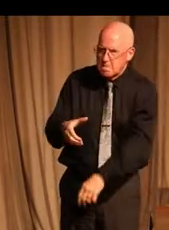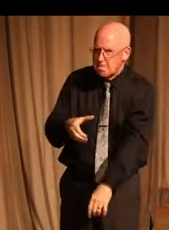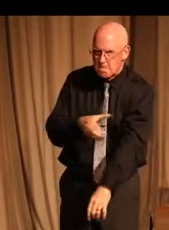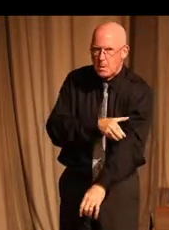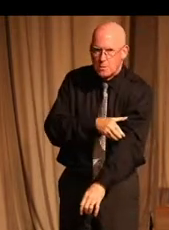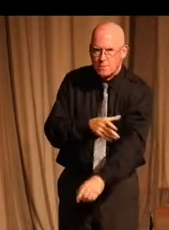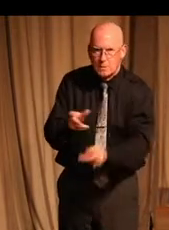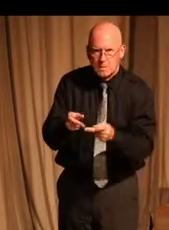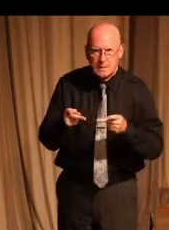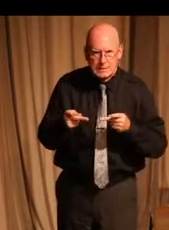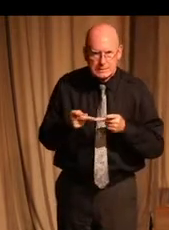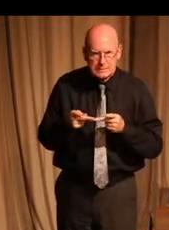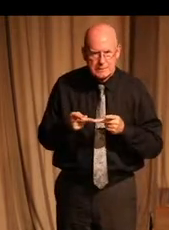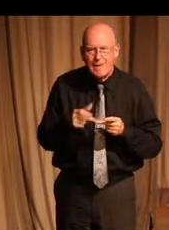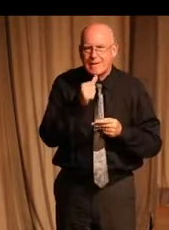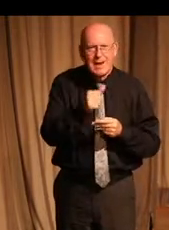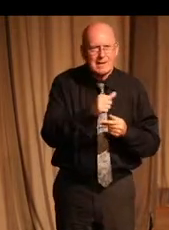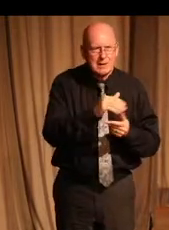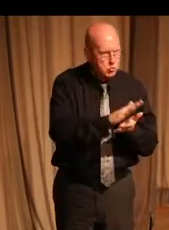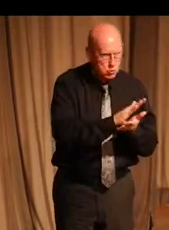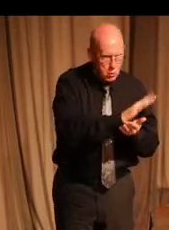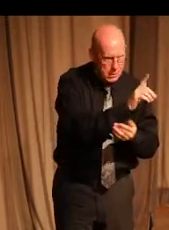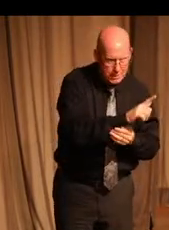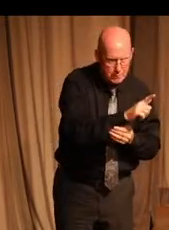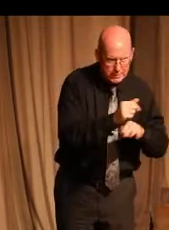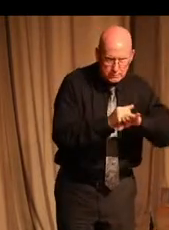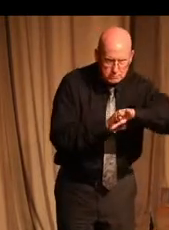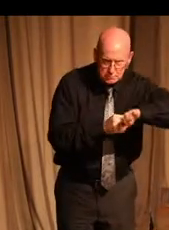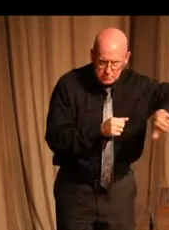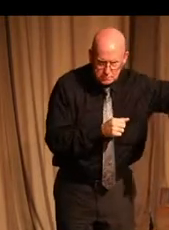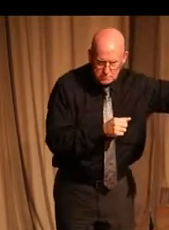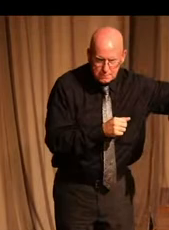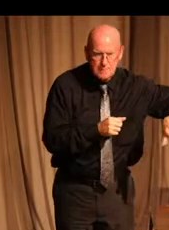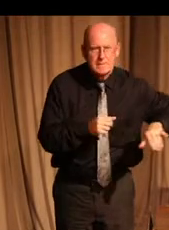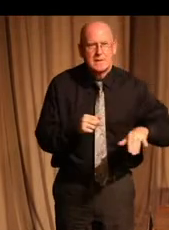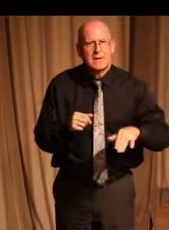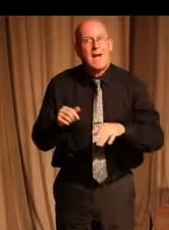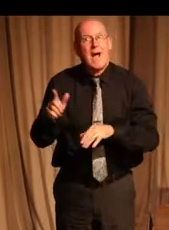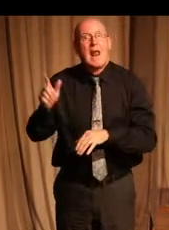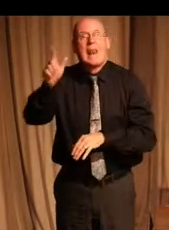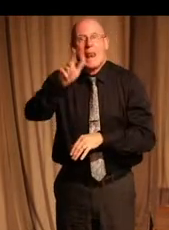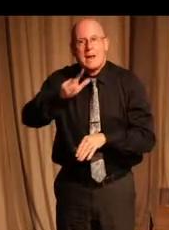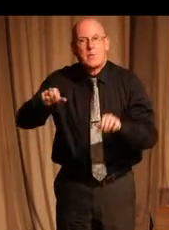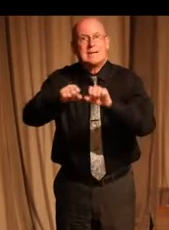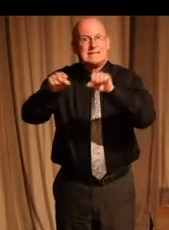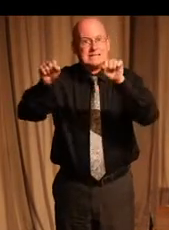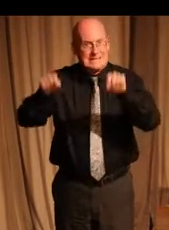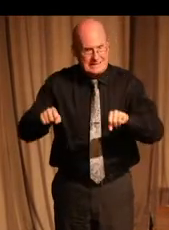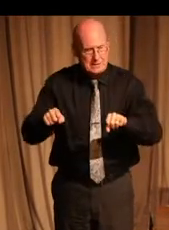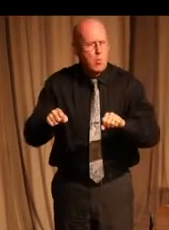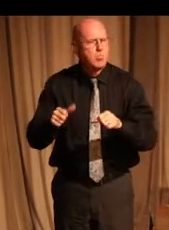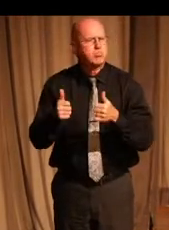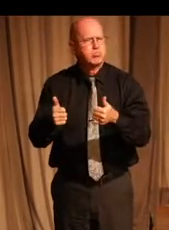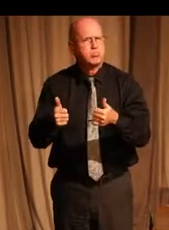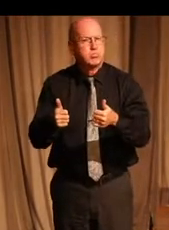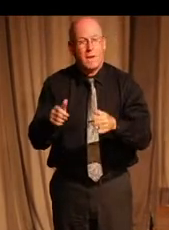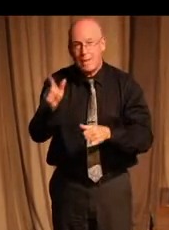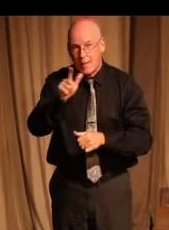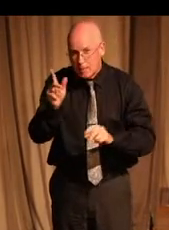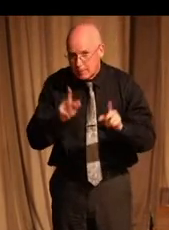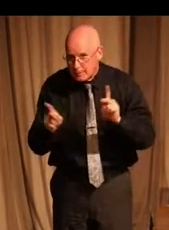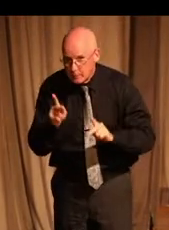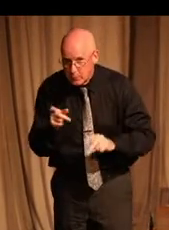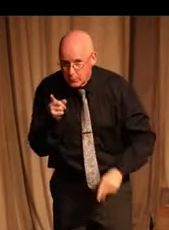places, not academic libraries, those places aren't fun, but like library systems. Because one thing about library